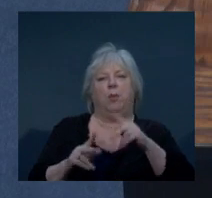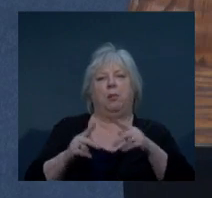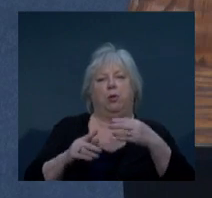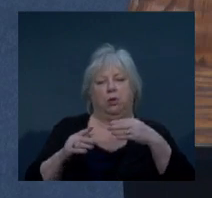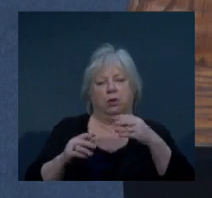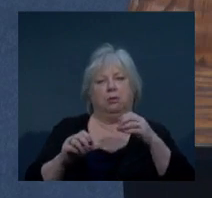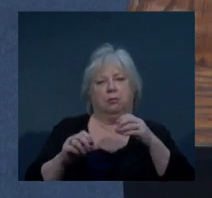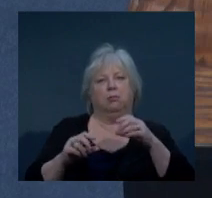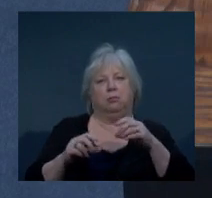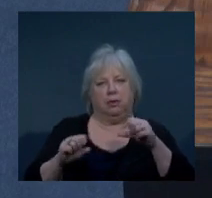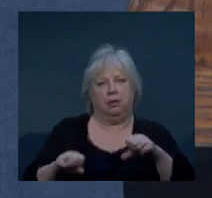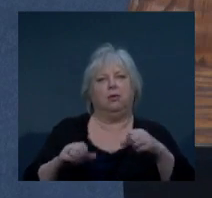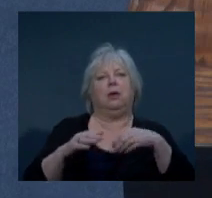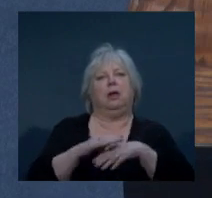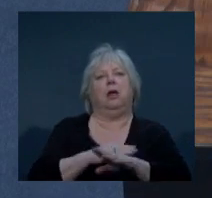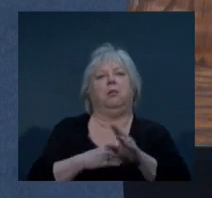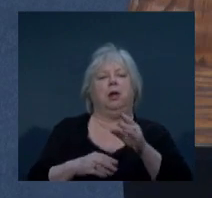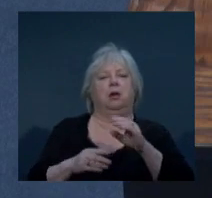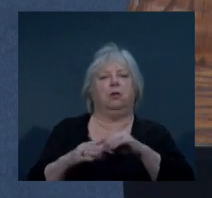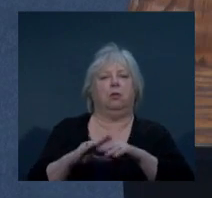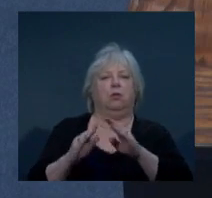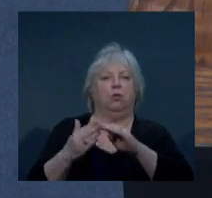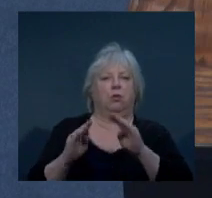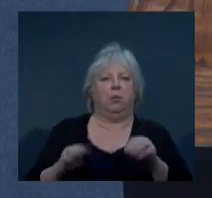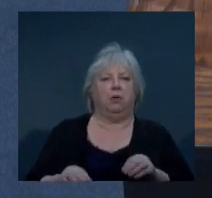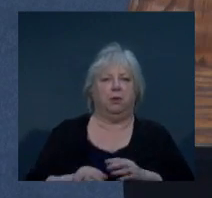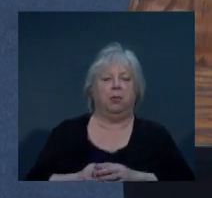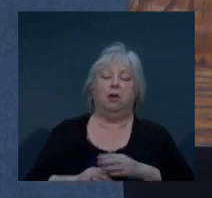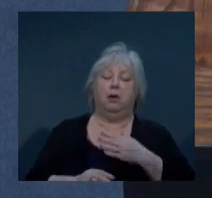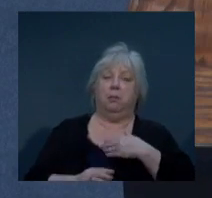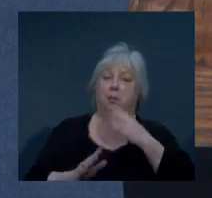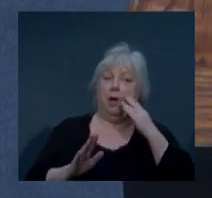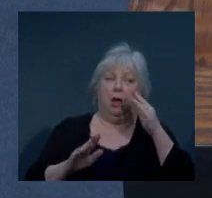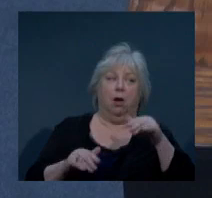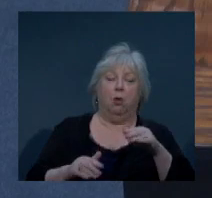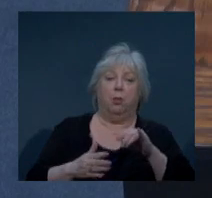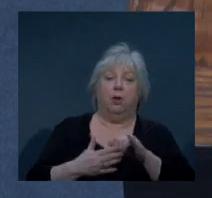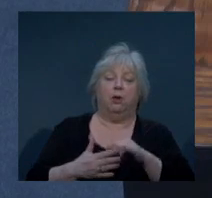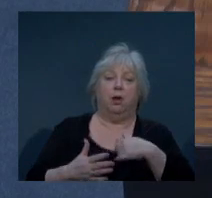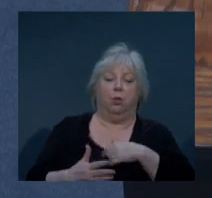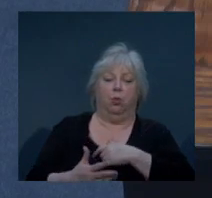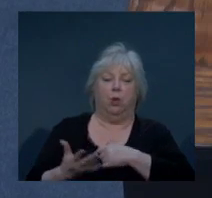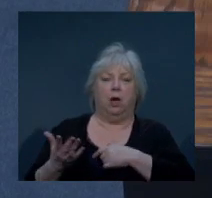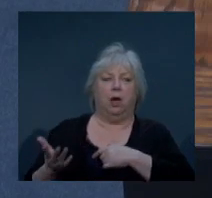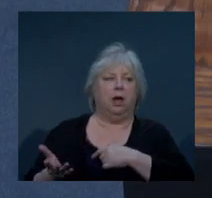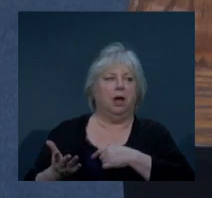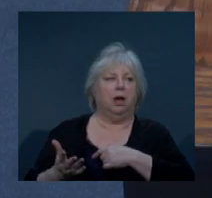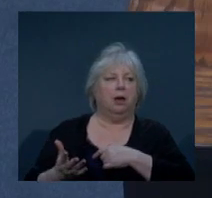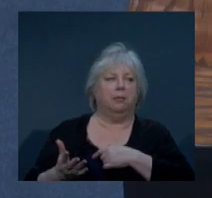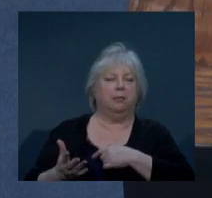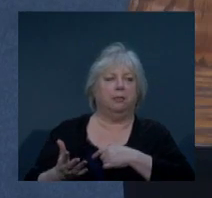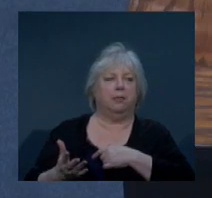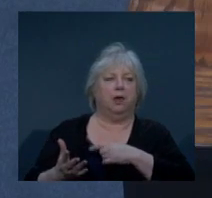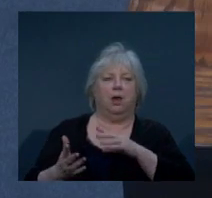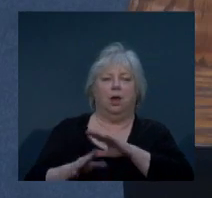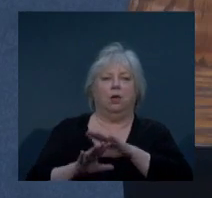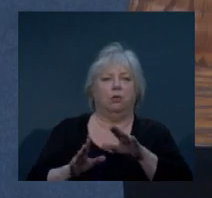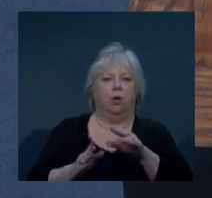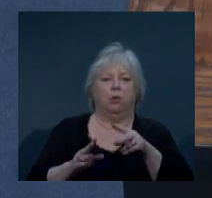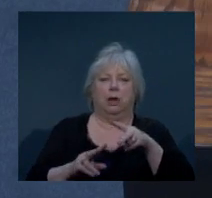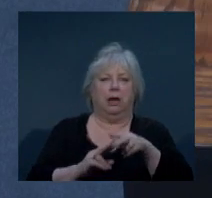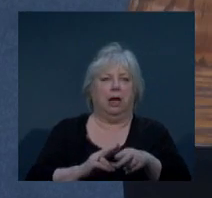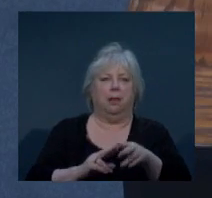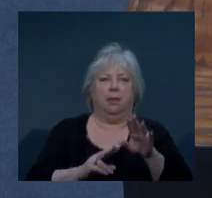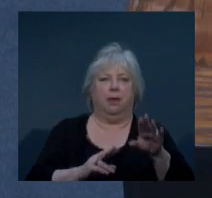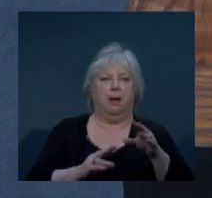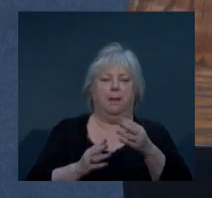So my hope is that like we do not cut their